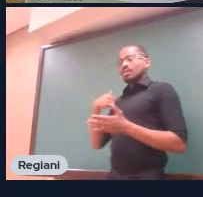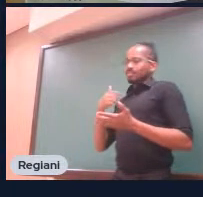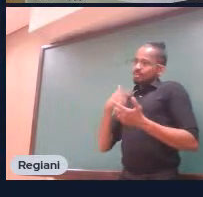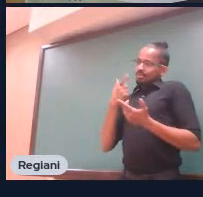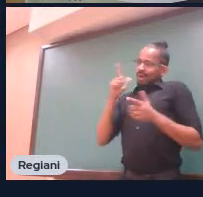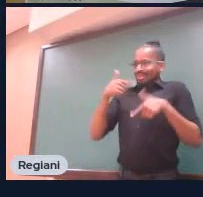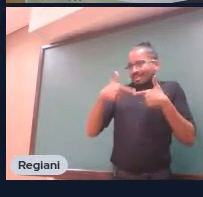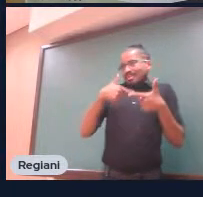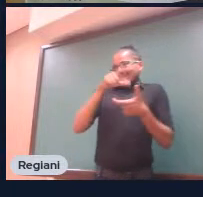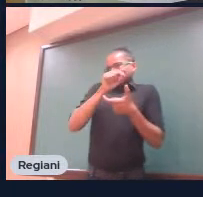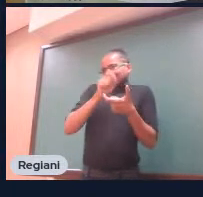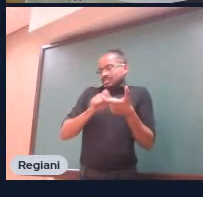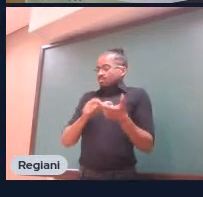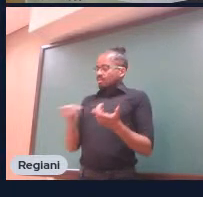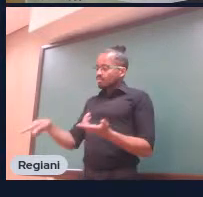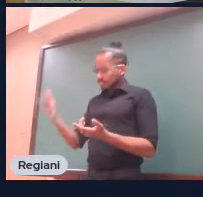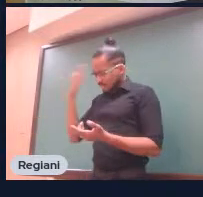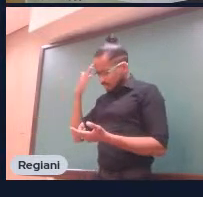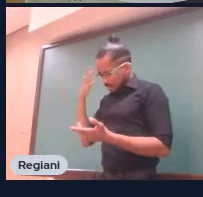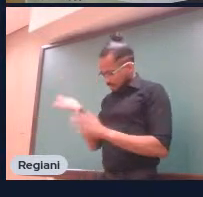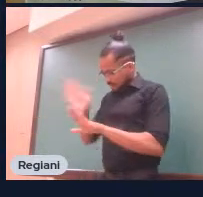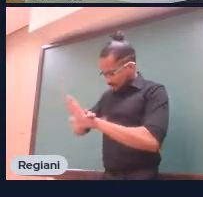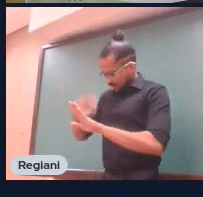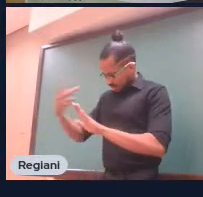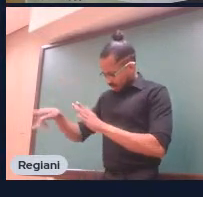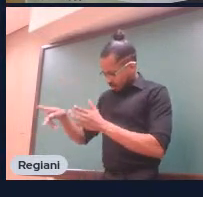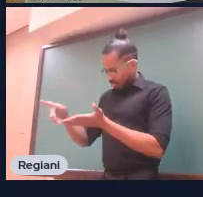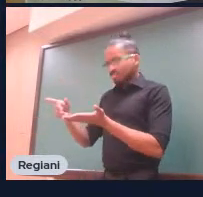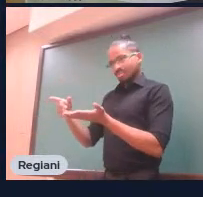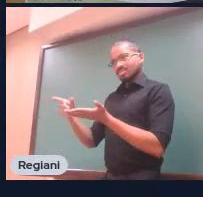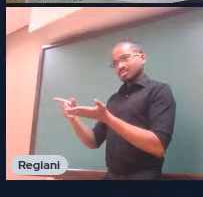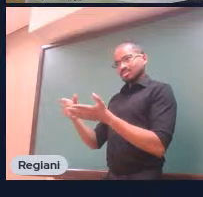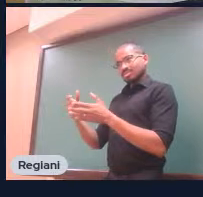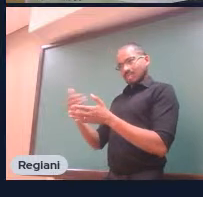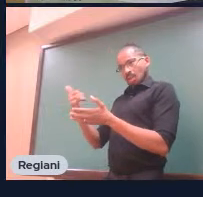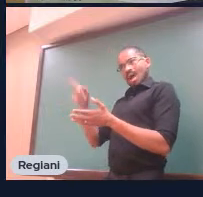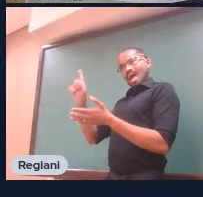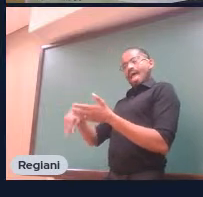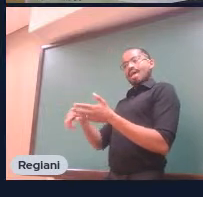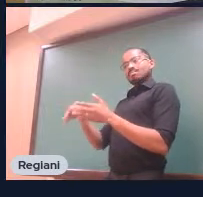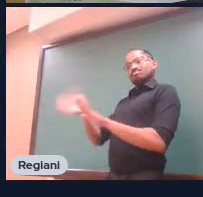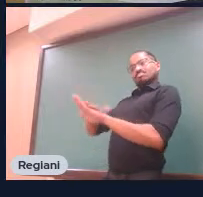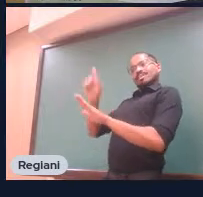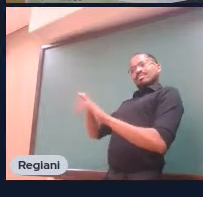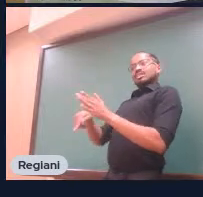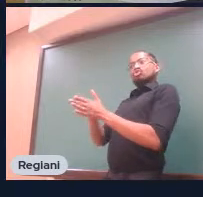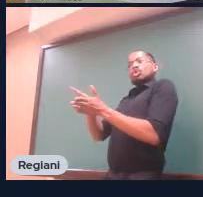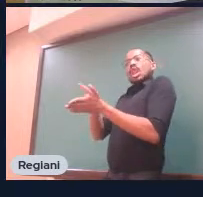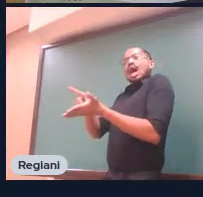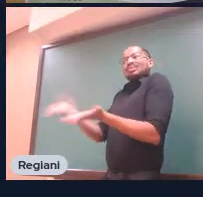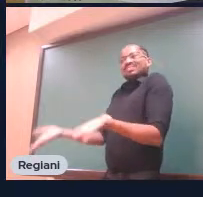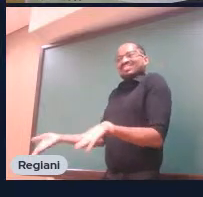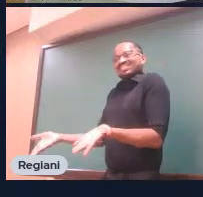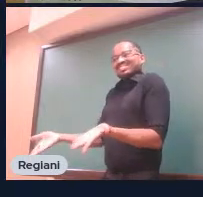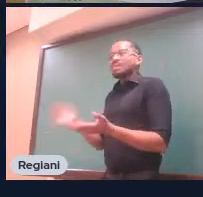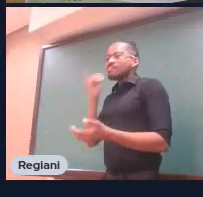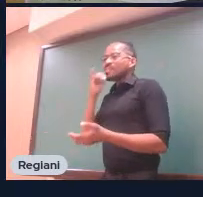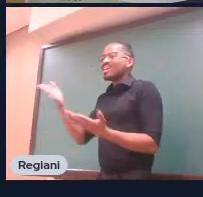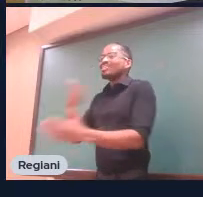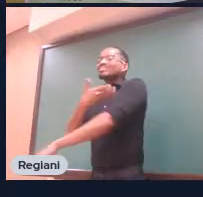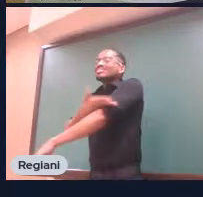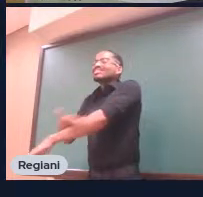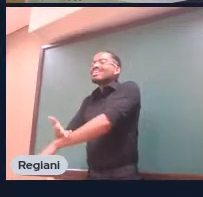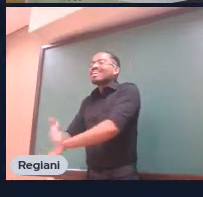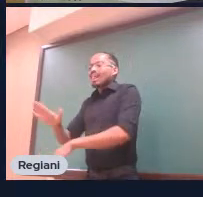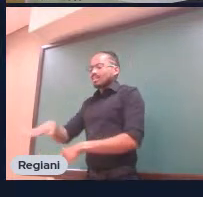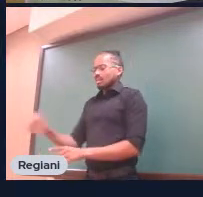told him, you've just been using a dictionary, not Google Lens, to translate and find which buttons to push